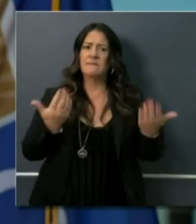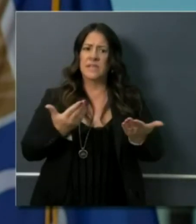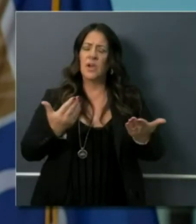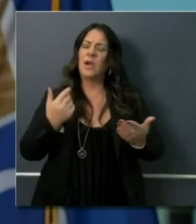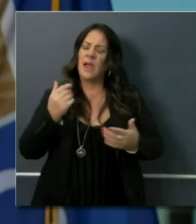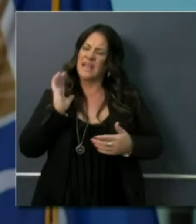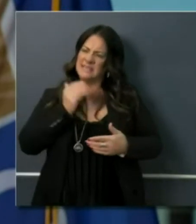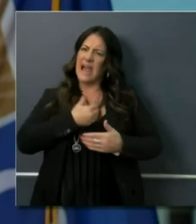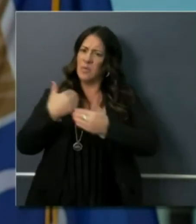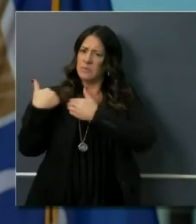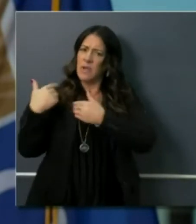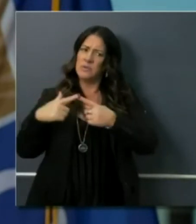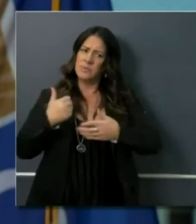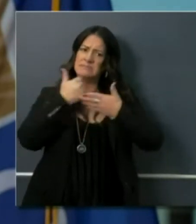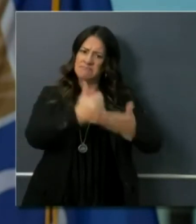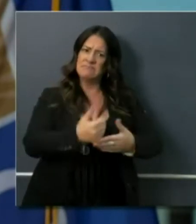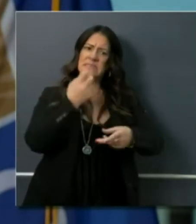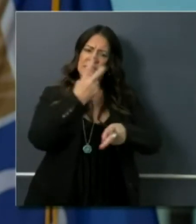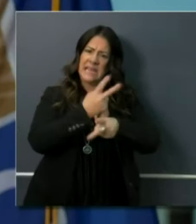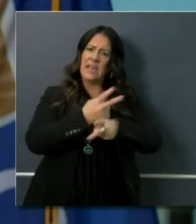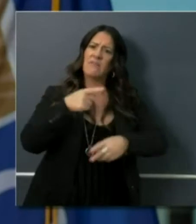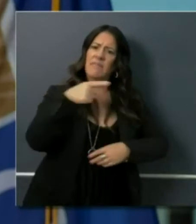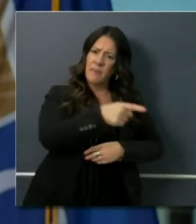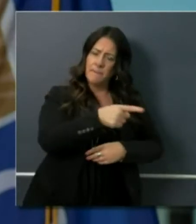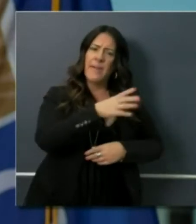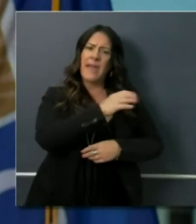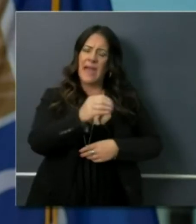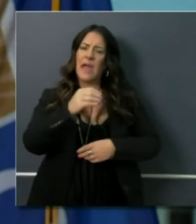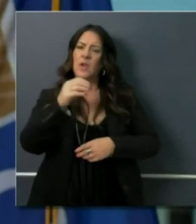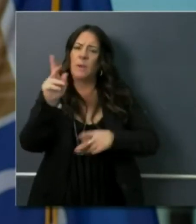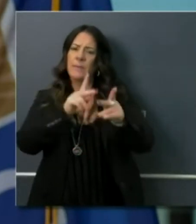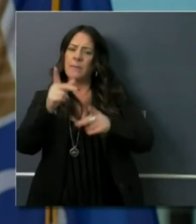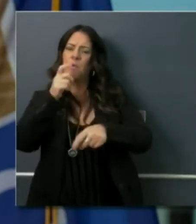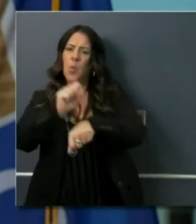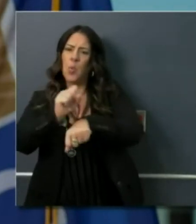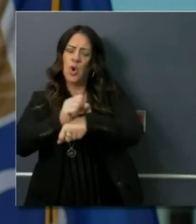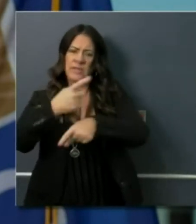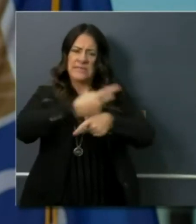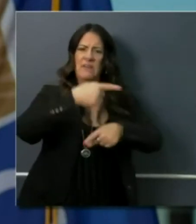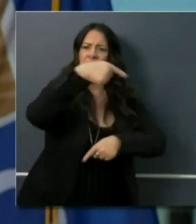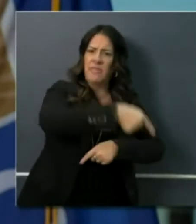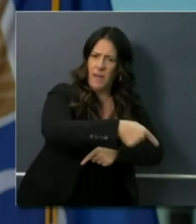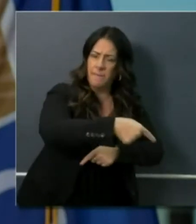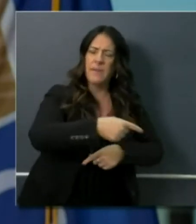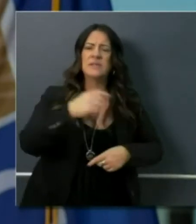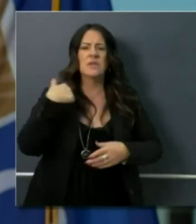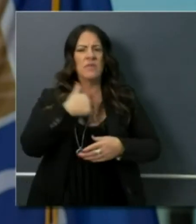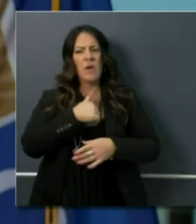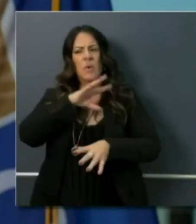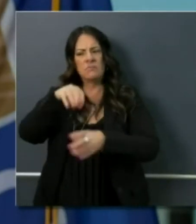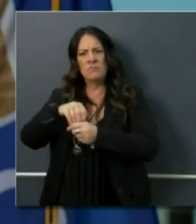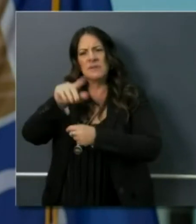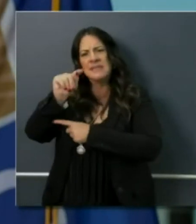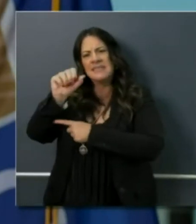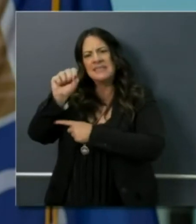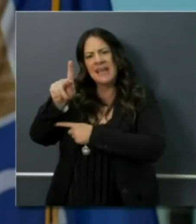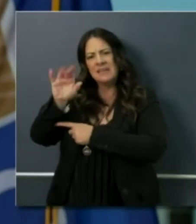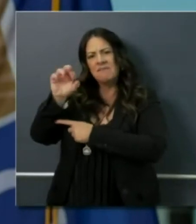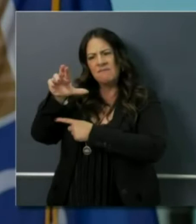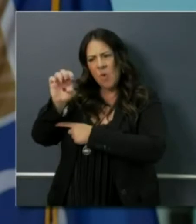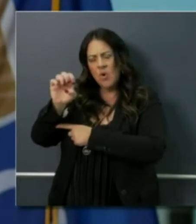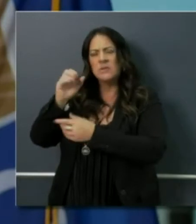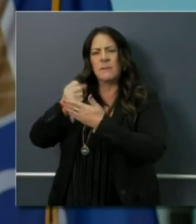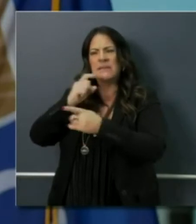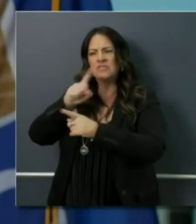of their caregivers. We put together a master plan for aging, an incredible task force, including a subset of that with